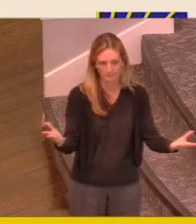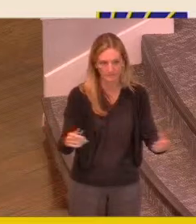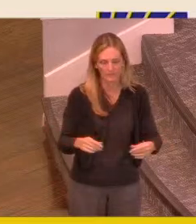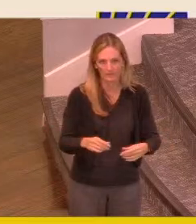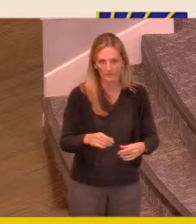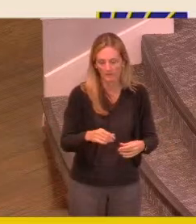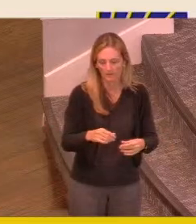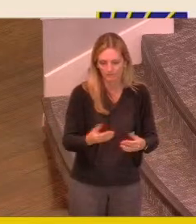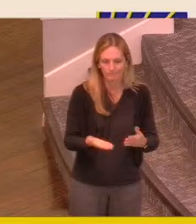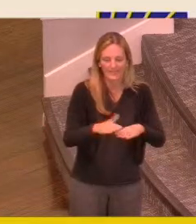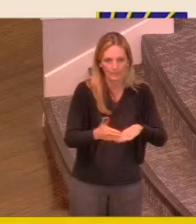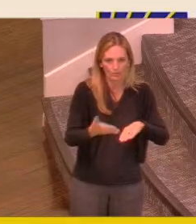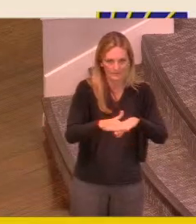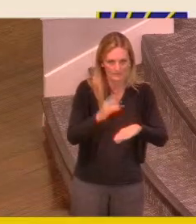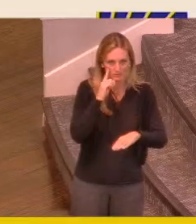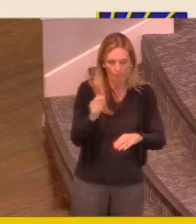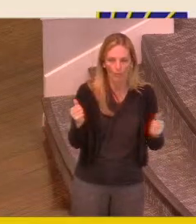employee.